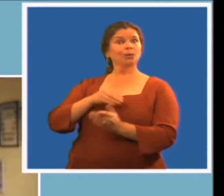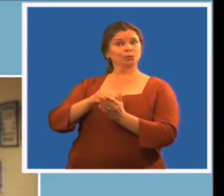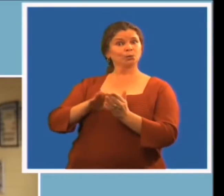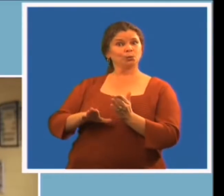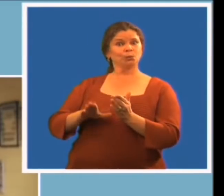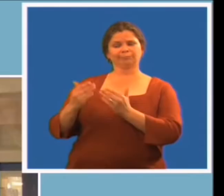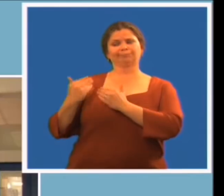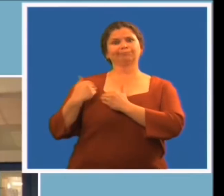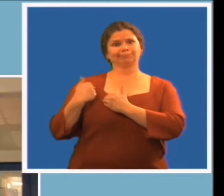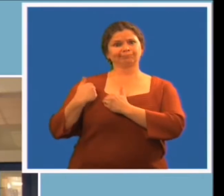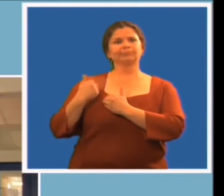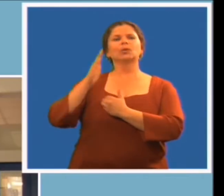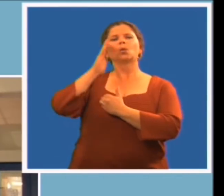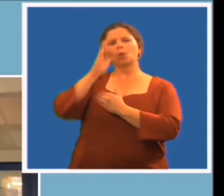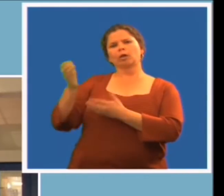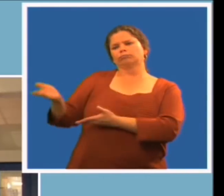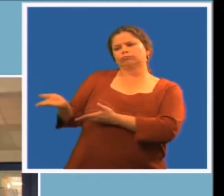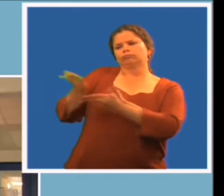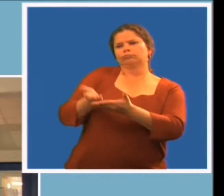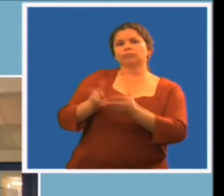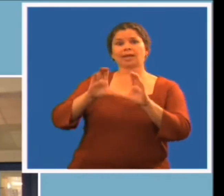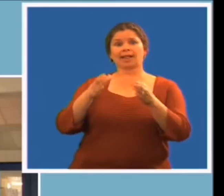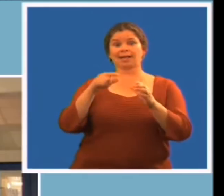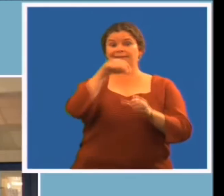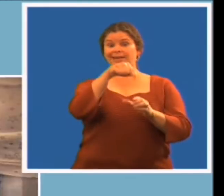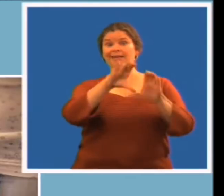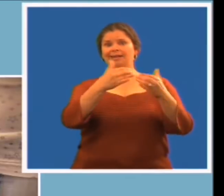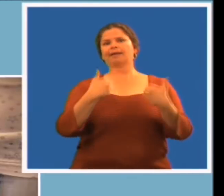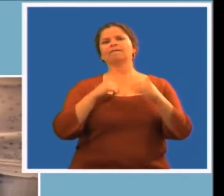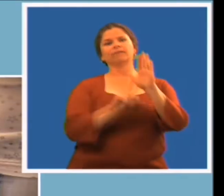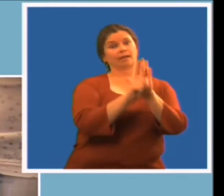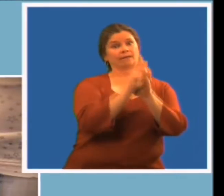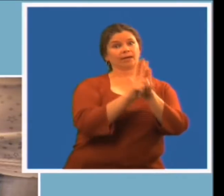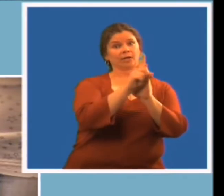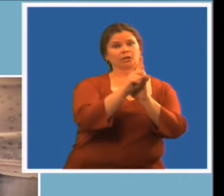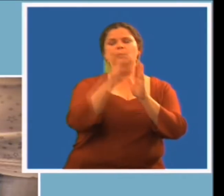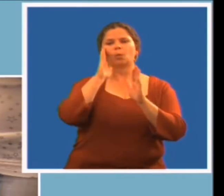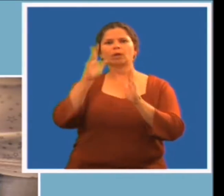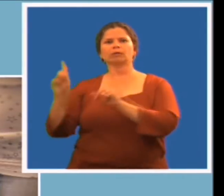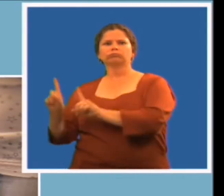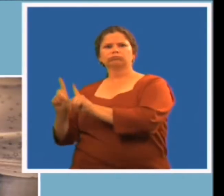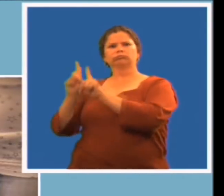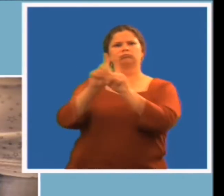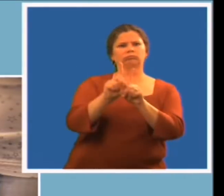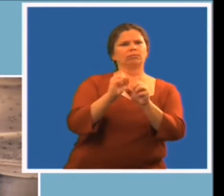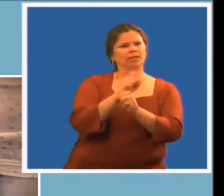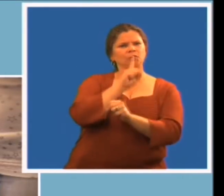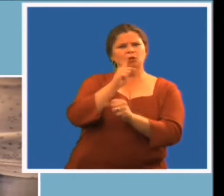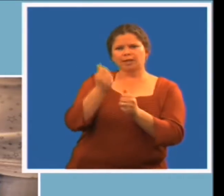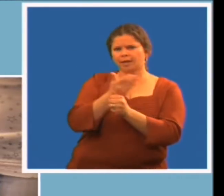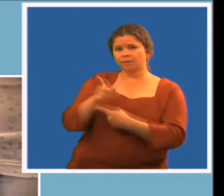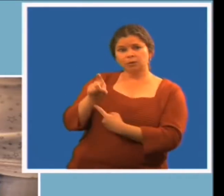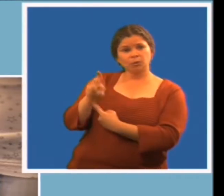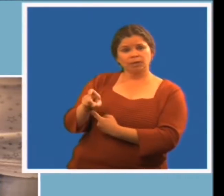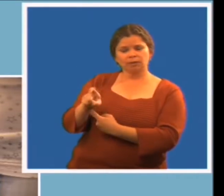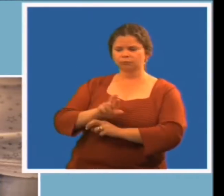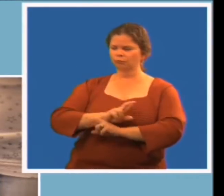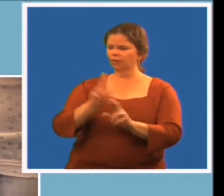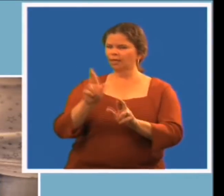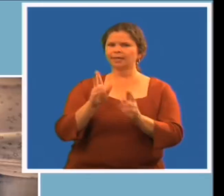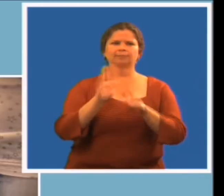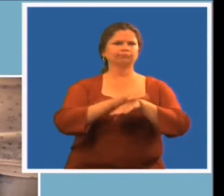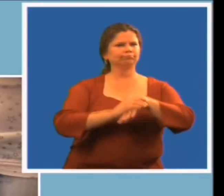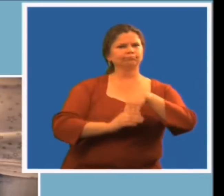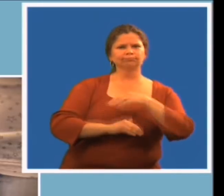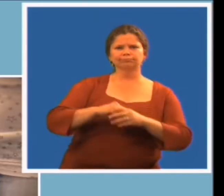student ambassadors and she'll take you up to the classroom with the elevator. She'll make sure you have everything you need today to be